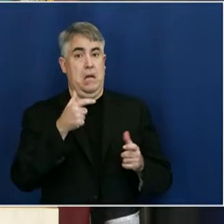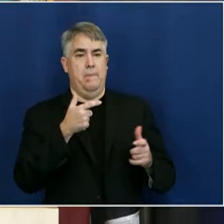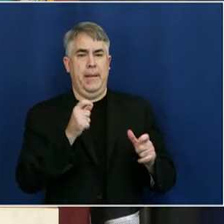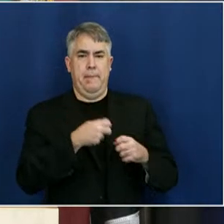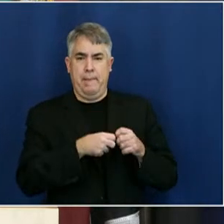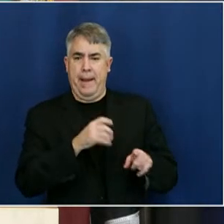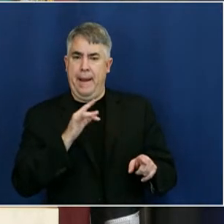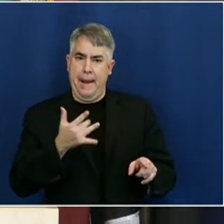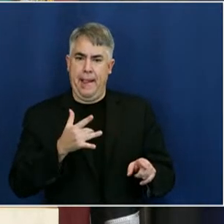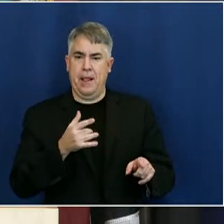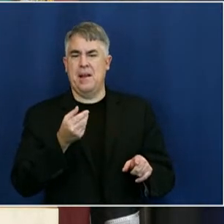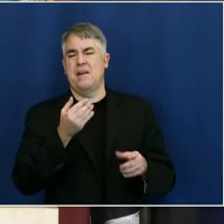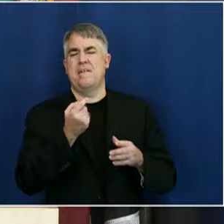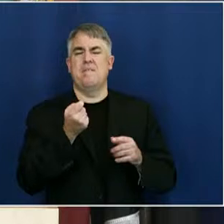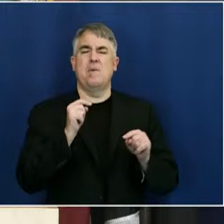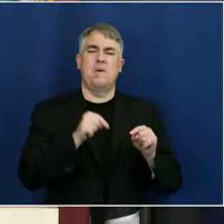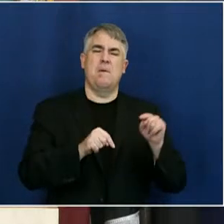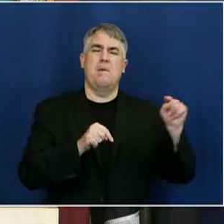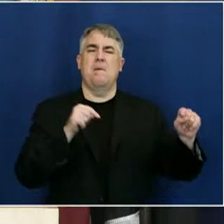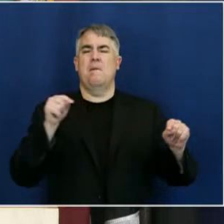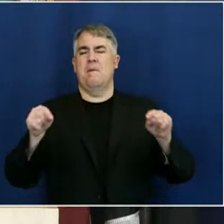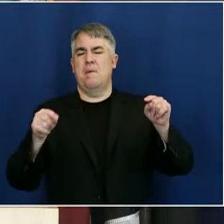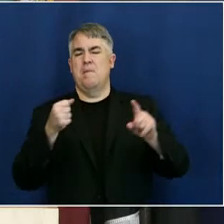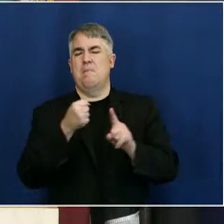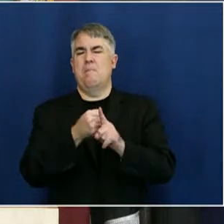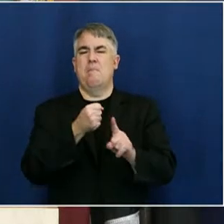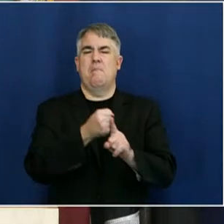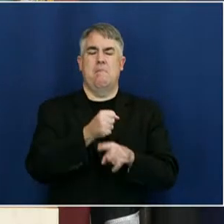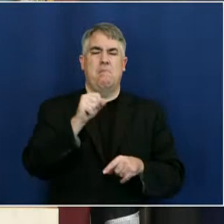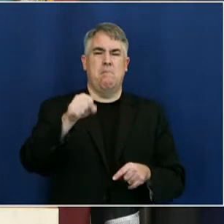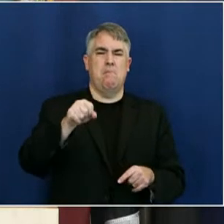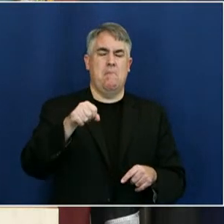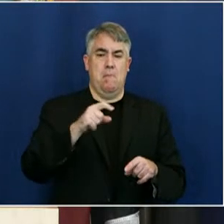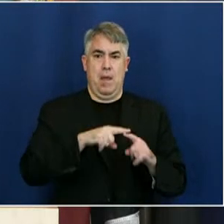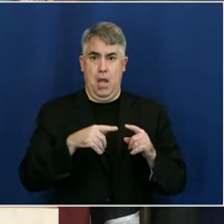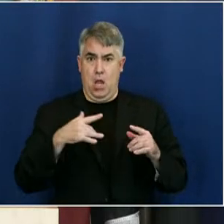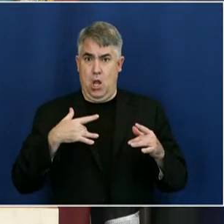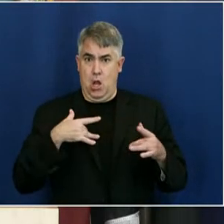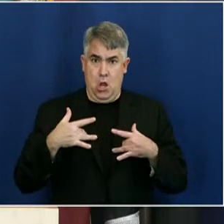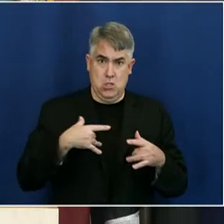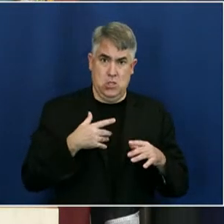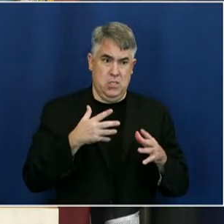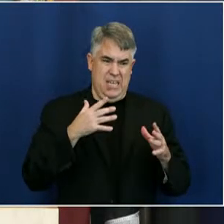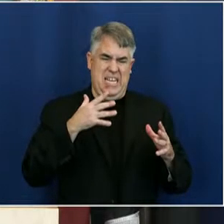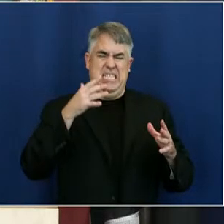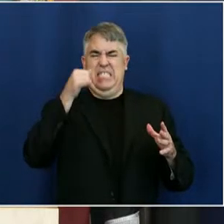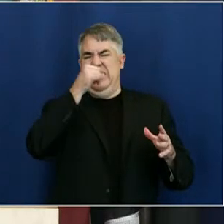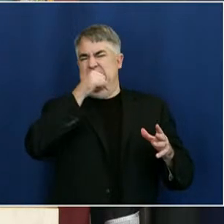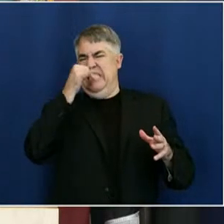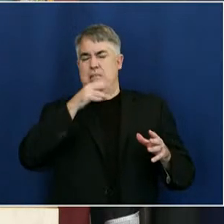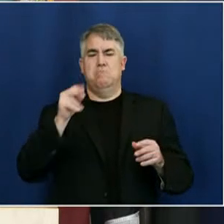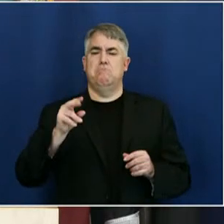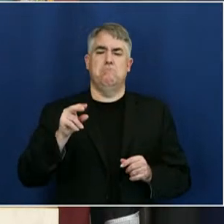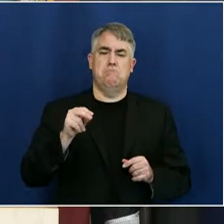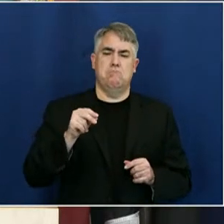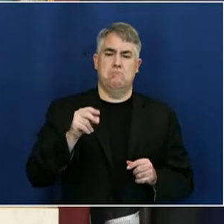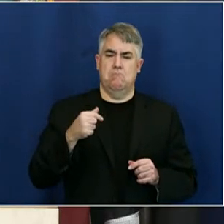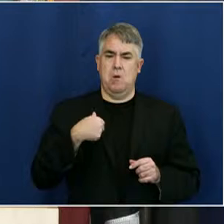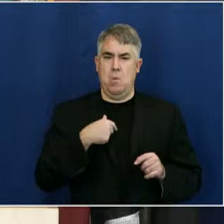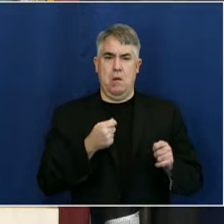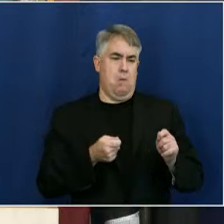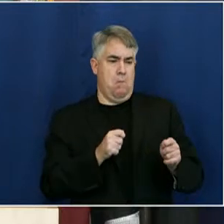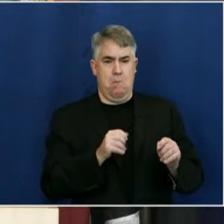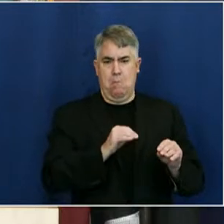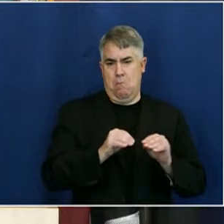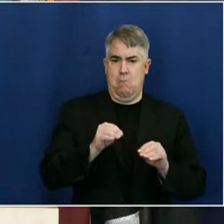some individuals who don't show up, and we adjust the appointments to accommodate for kind of a standard across the board no-show rate. It's